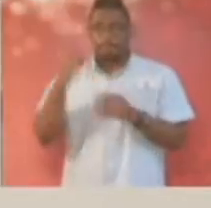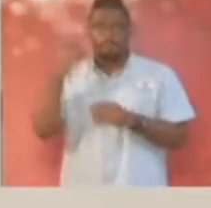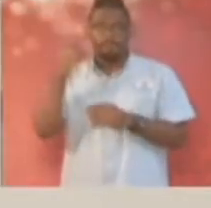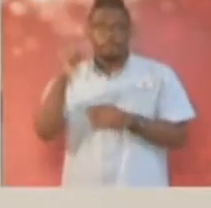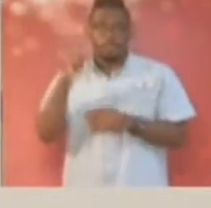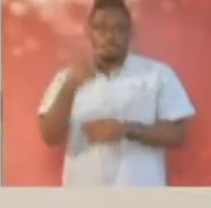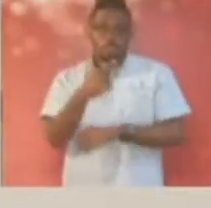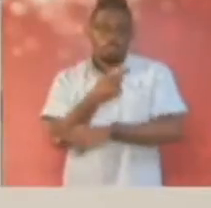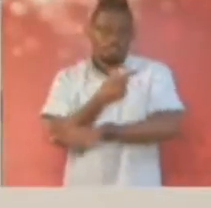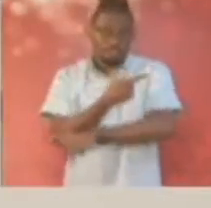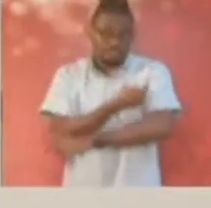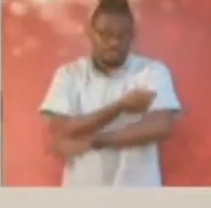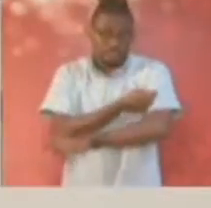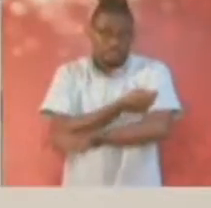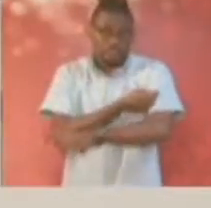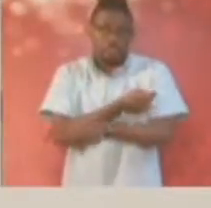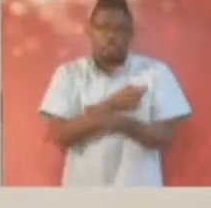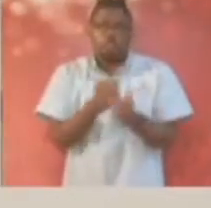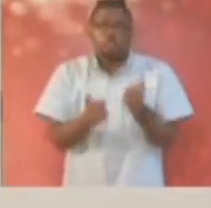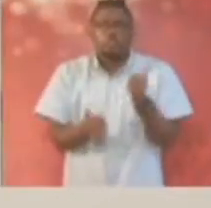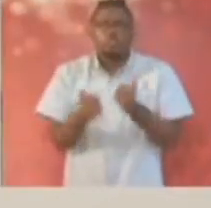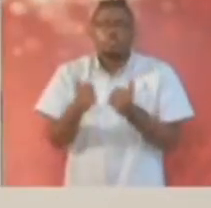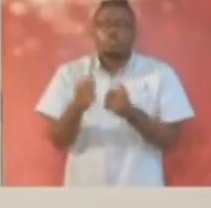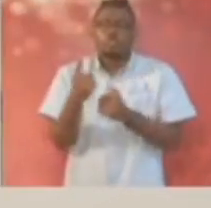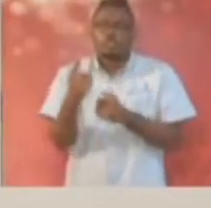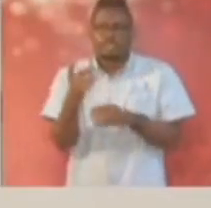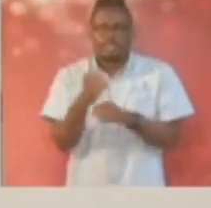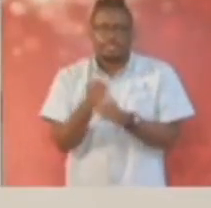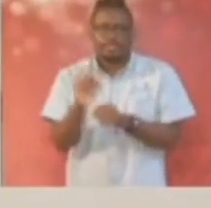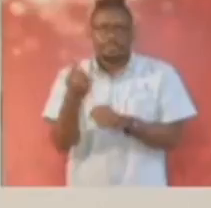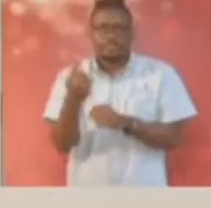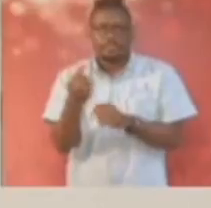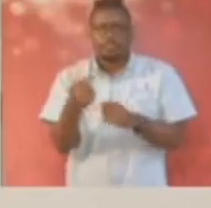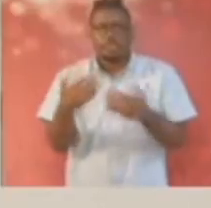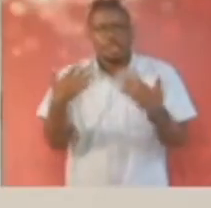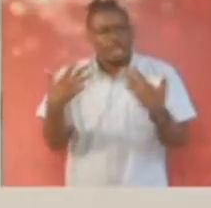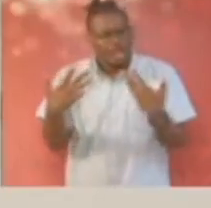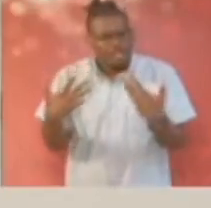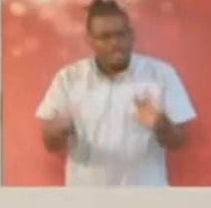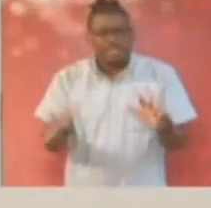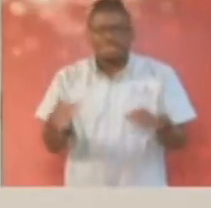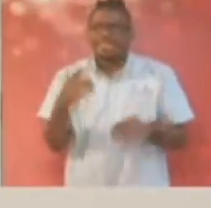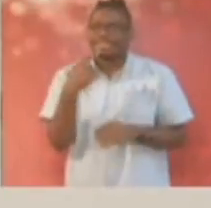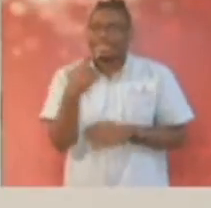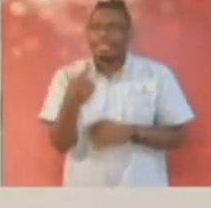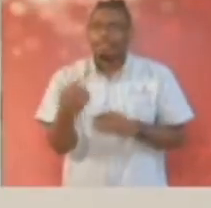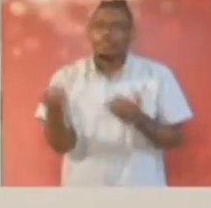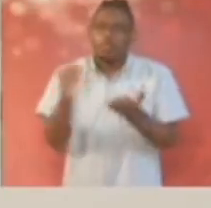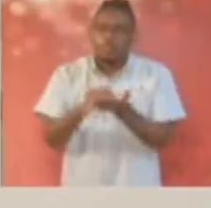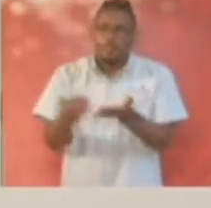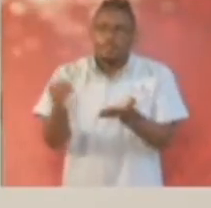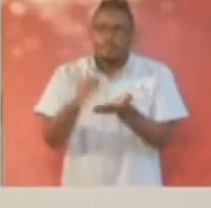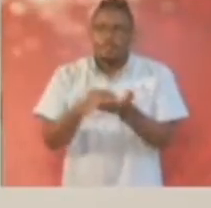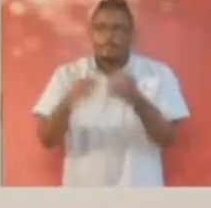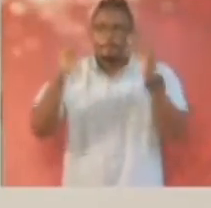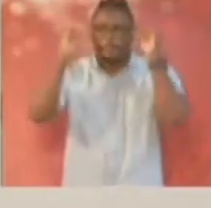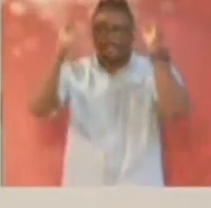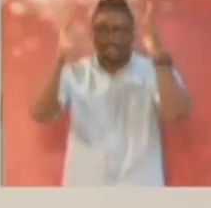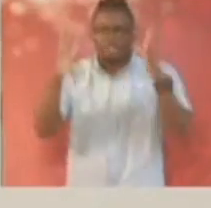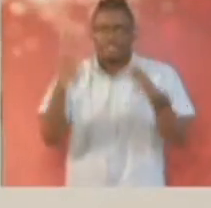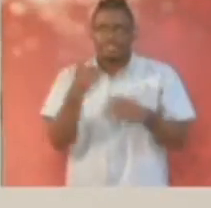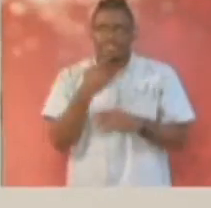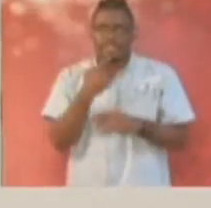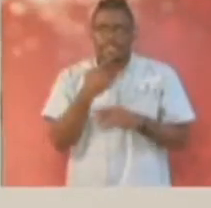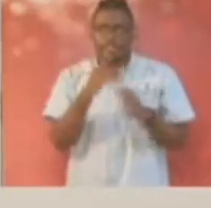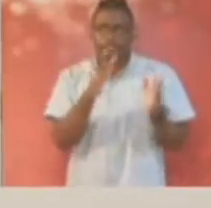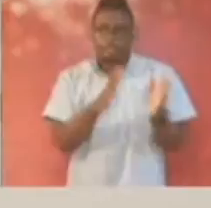whichever vaccine becomes available, have already been outlined a few times by the Honourable Minister. He has indicated that we are